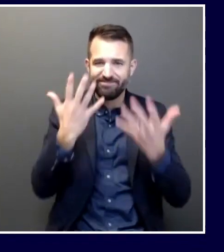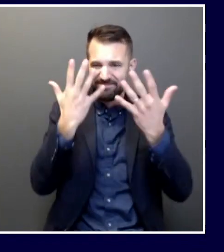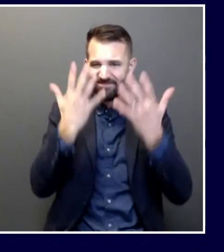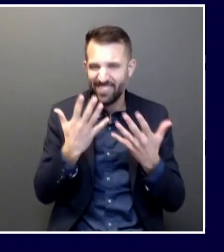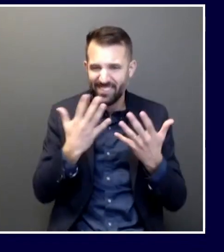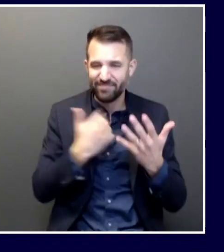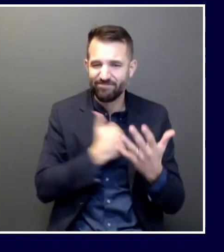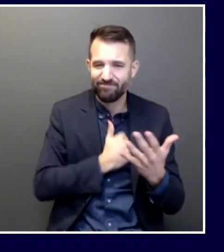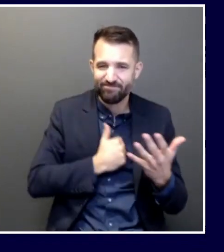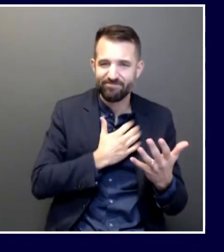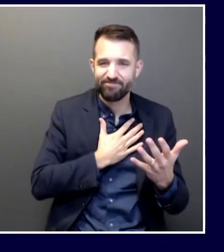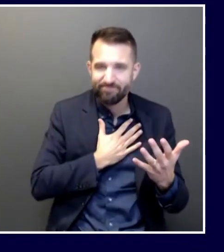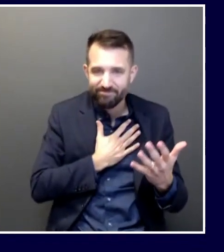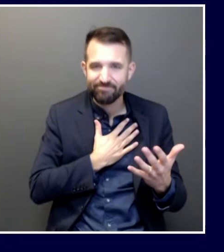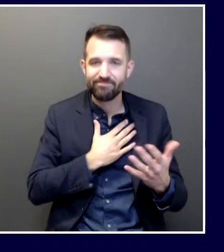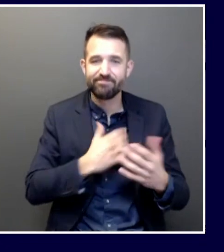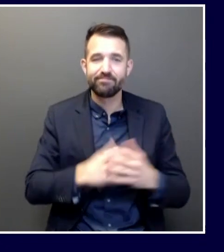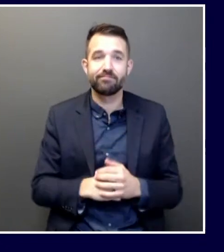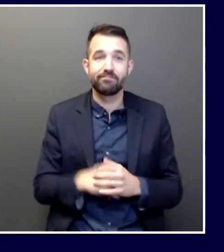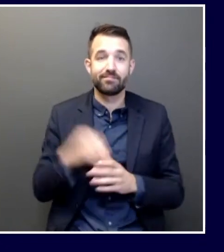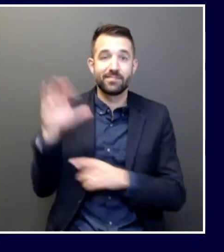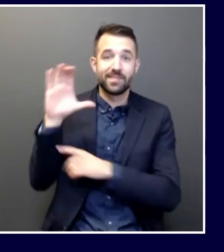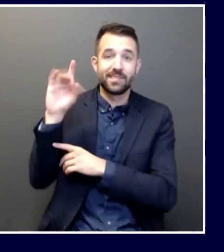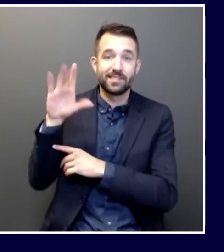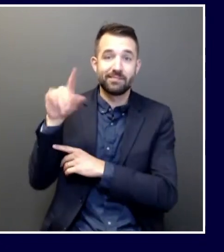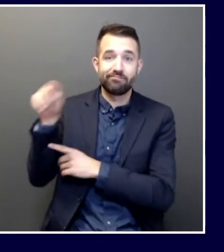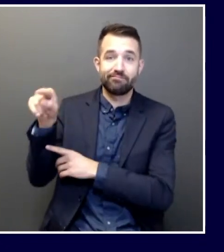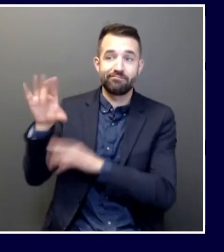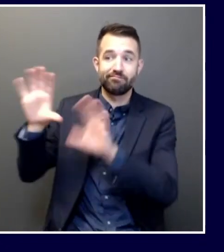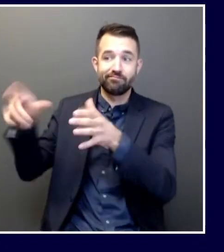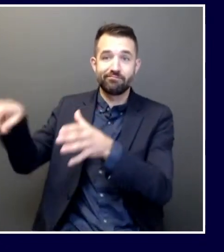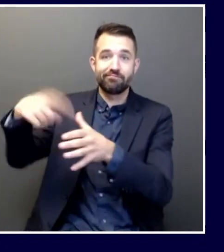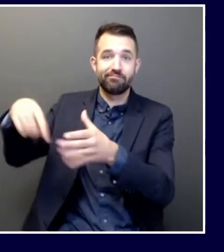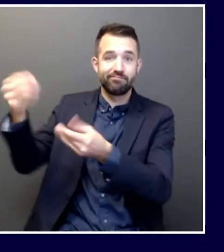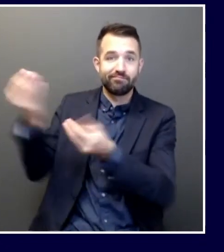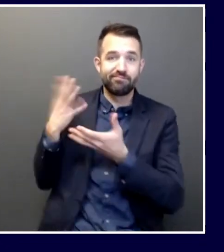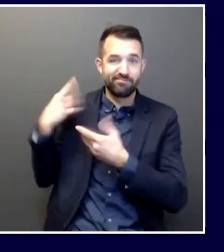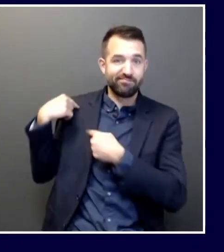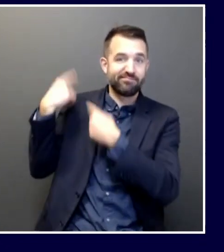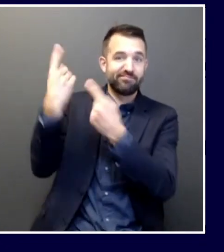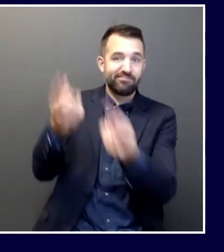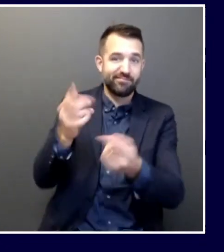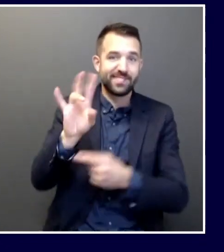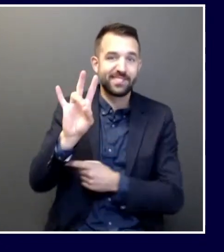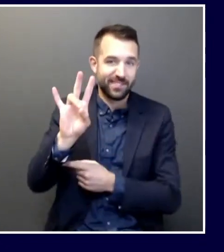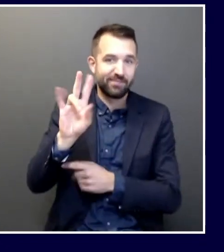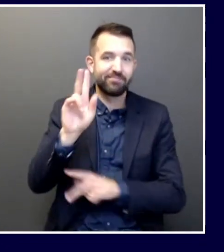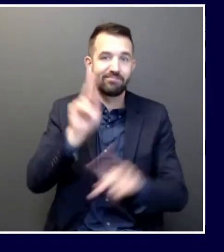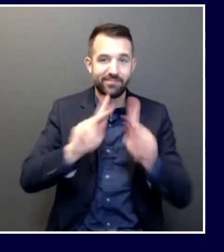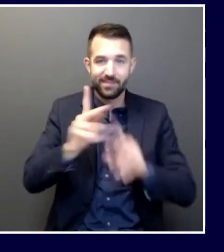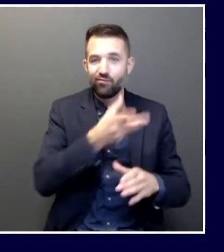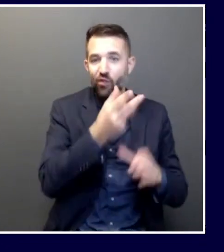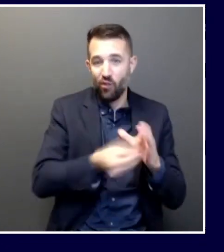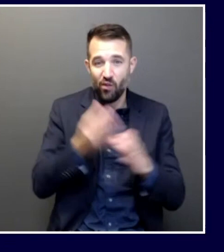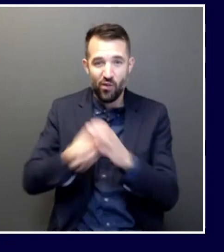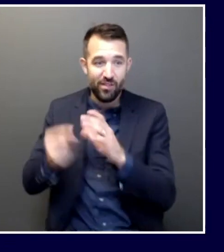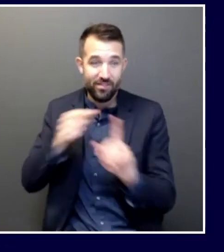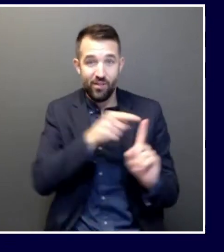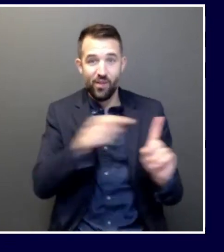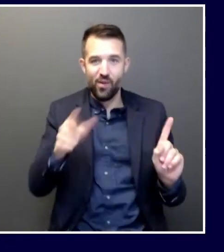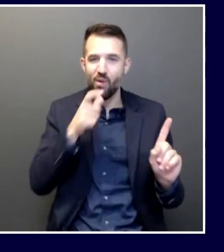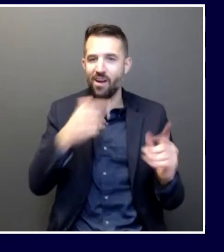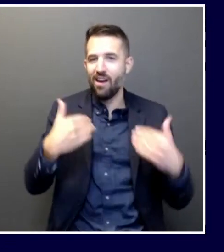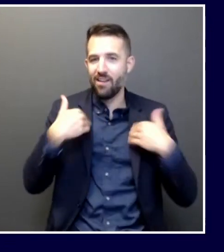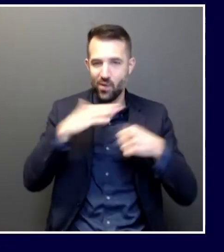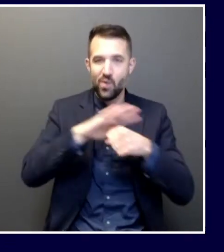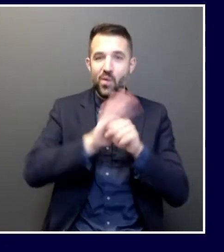Maine CDC is reporting 7 additional COVID-related deaths today. One of